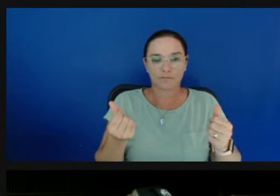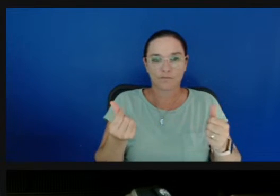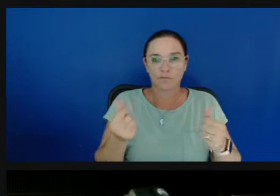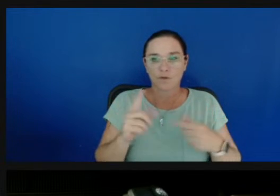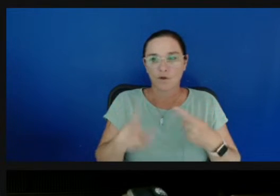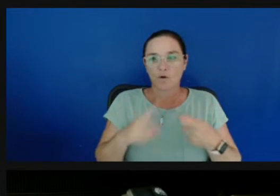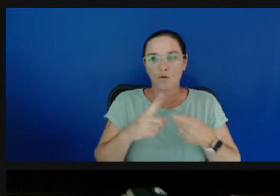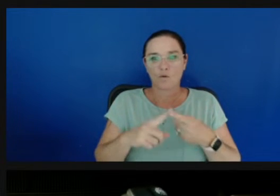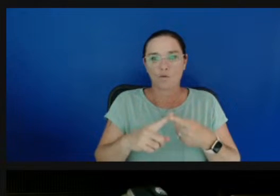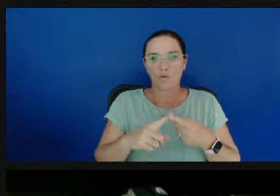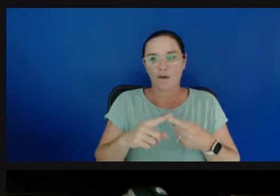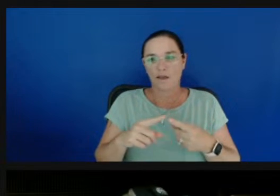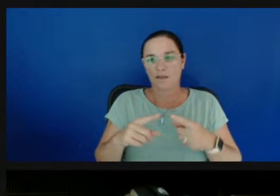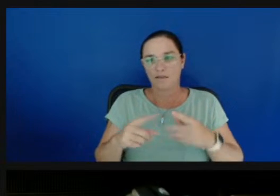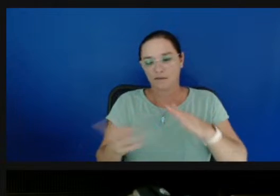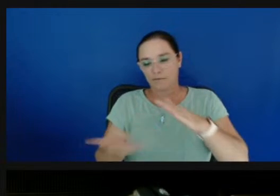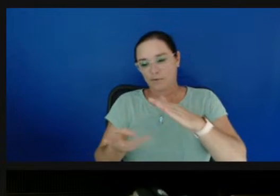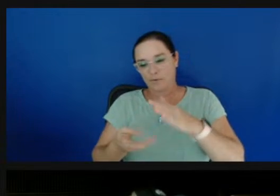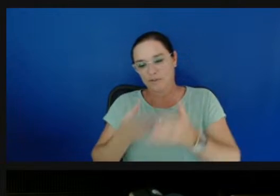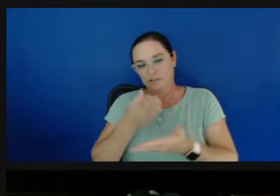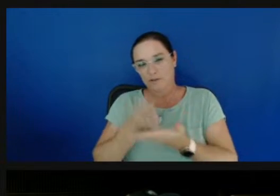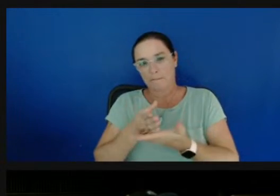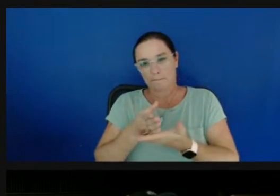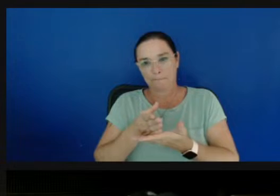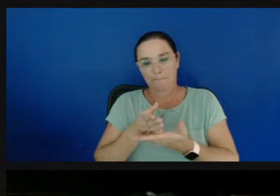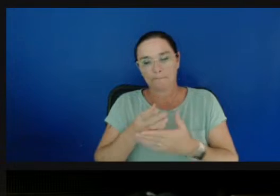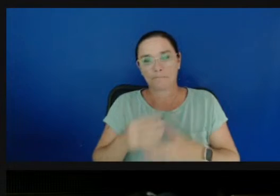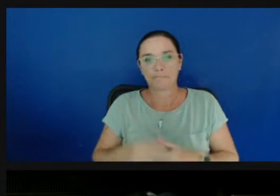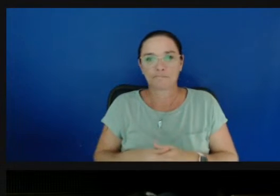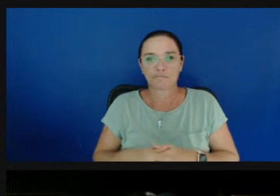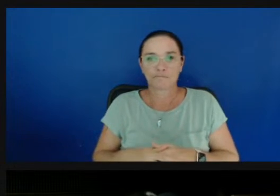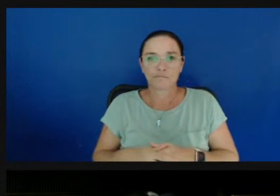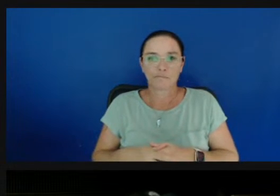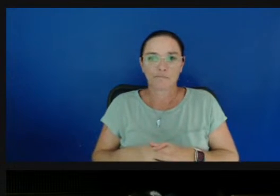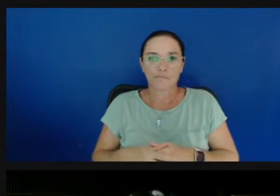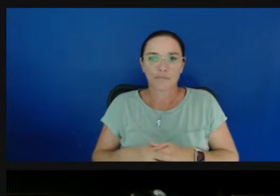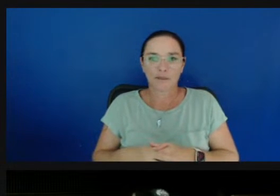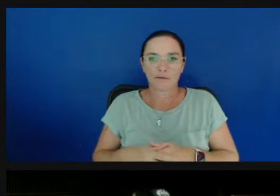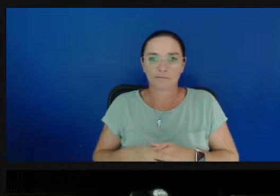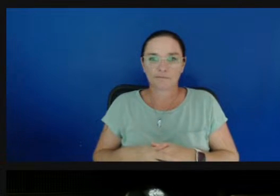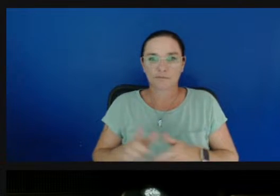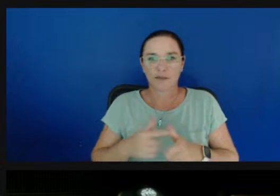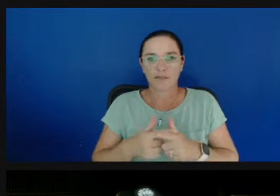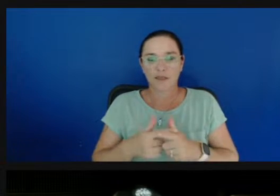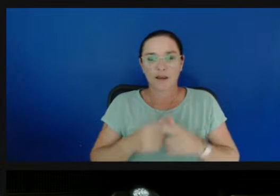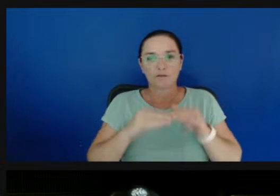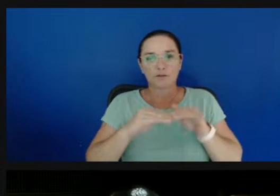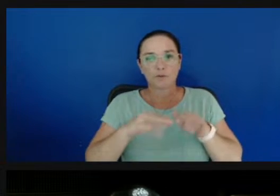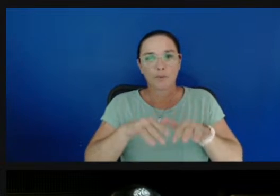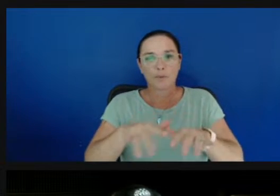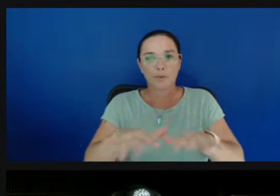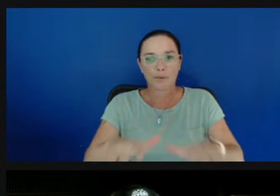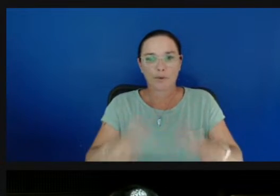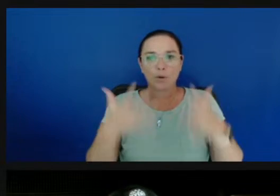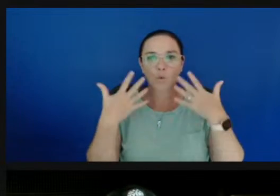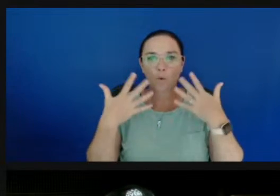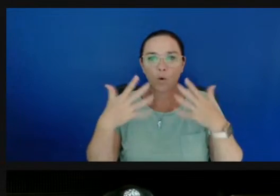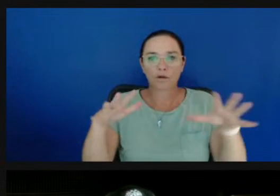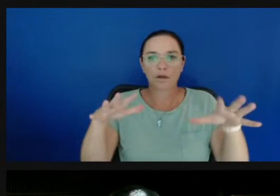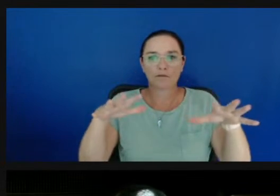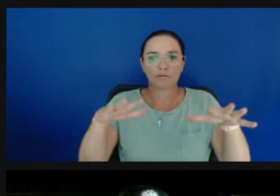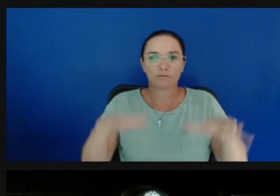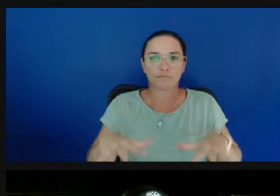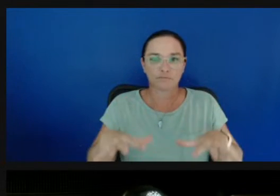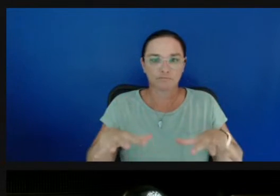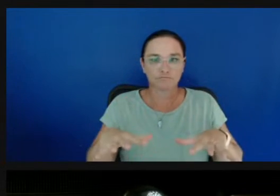input. And so the lava flow stopped coming into it. The whole thing continued draining and cooled and contracted and left this